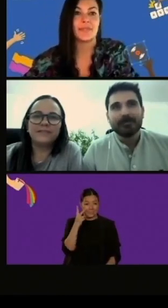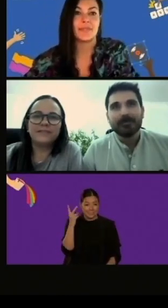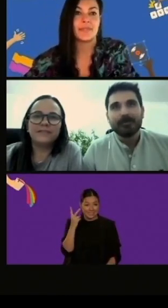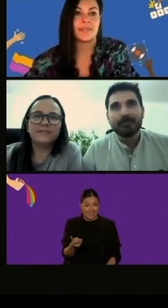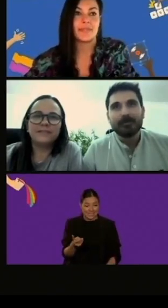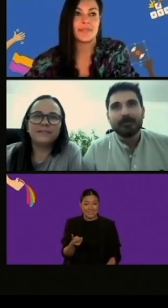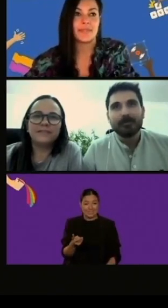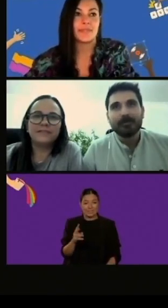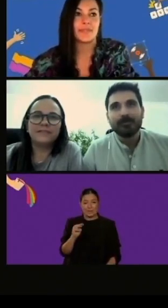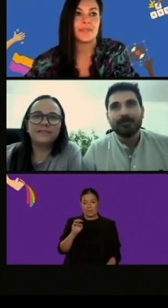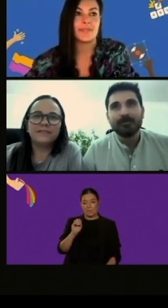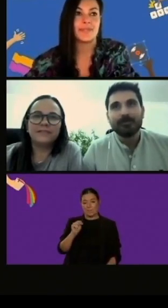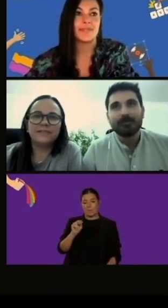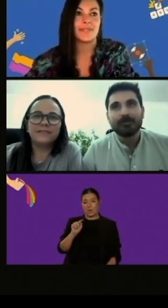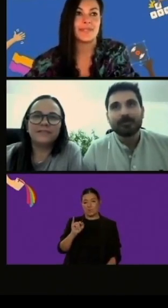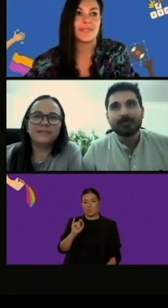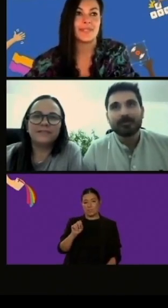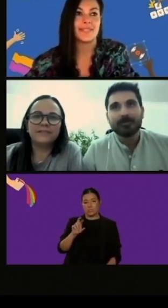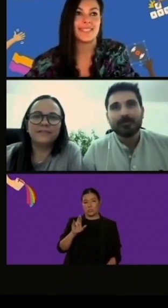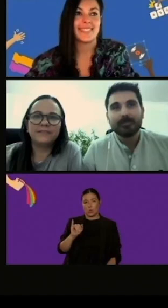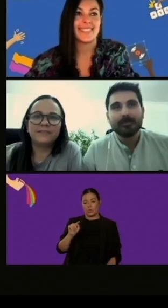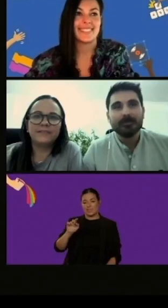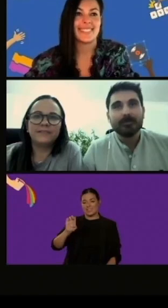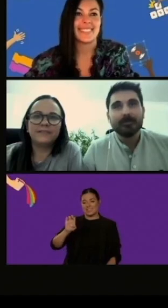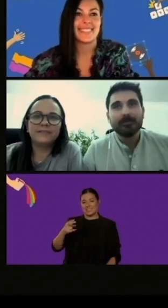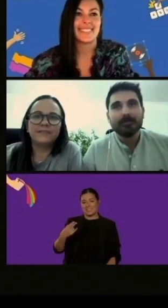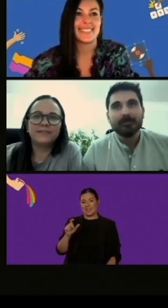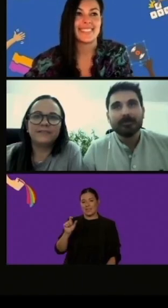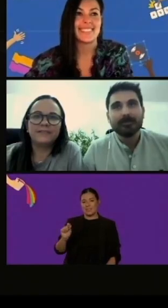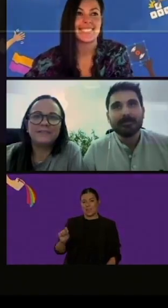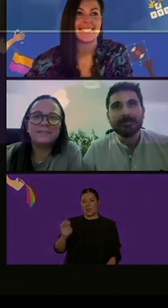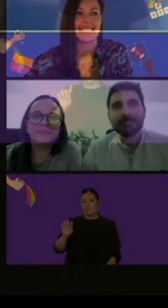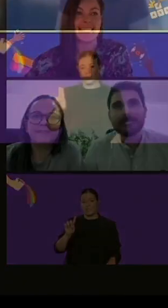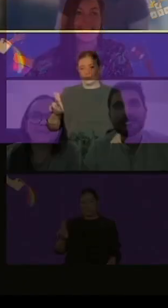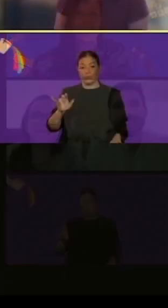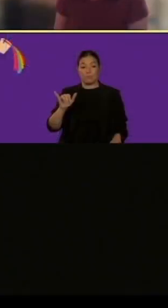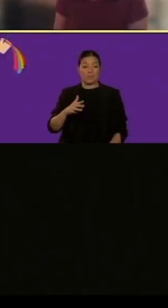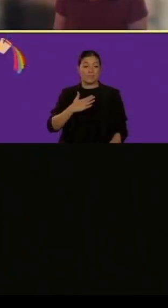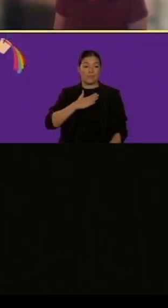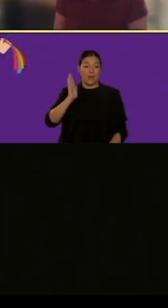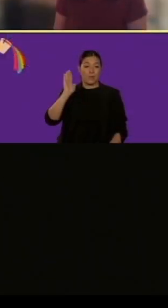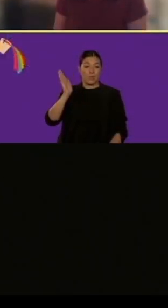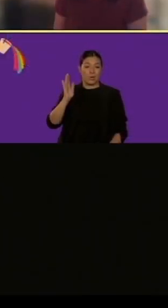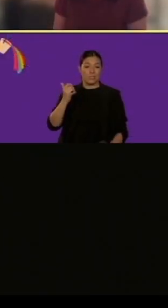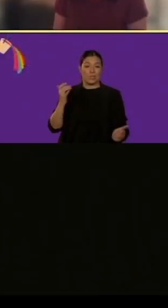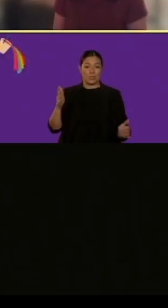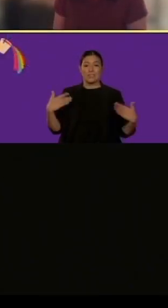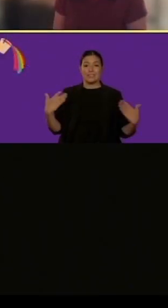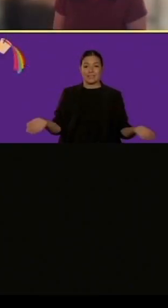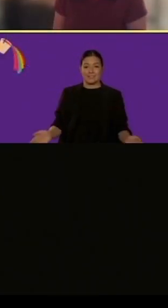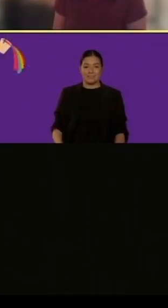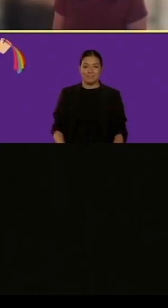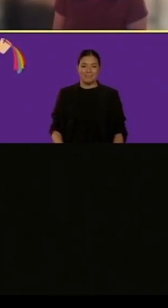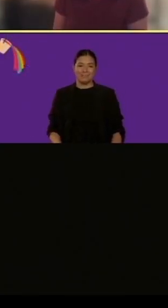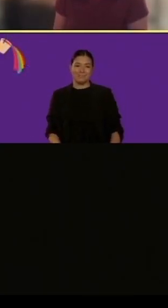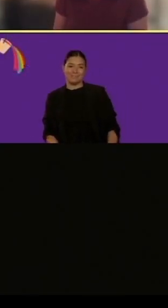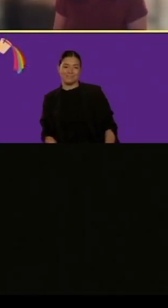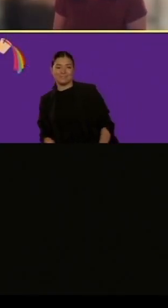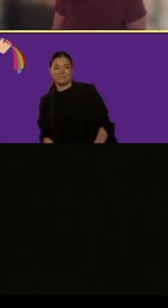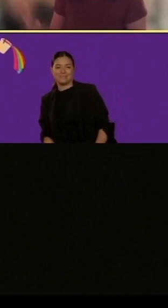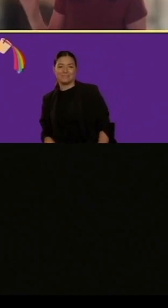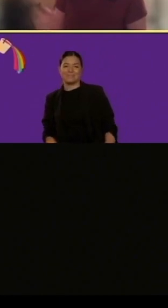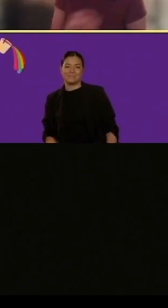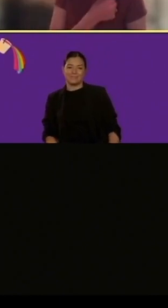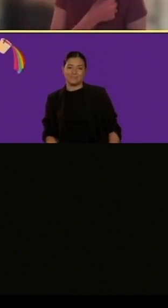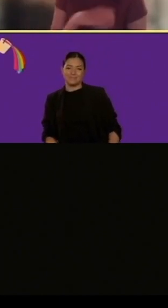estoy representando un proyecto que se llama So I am represented. This is the project participating in literacies